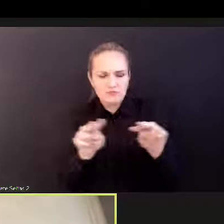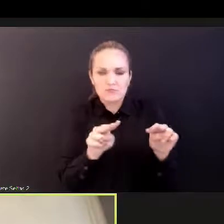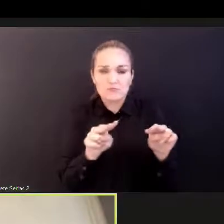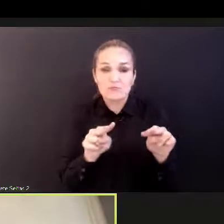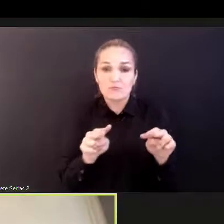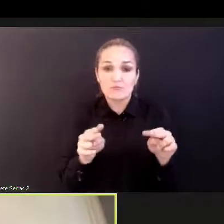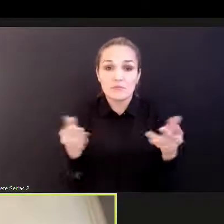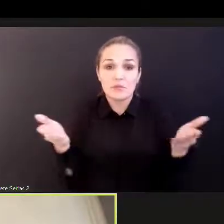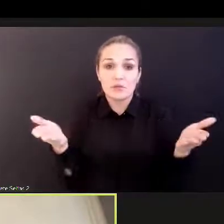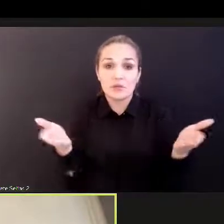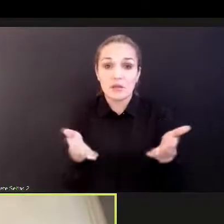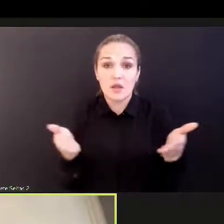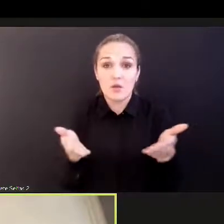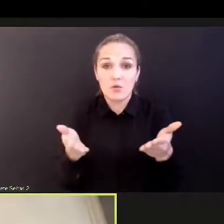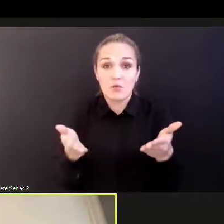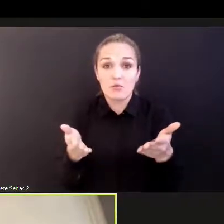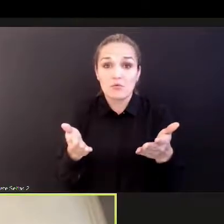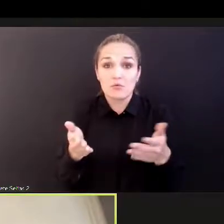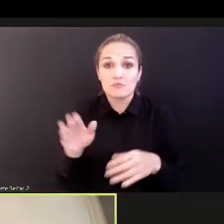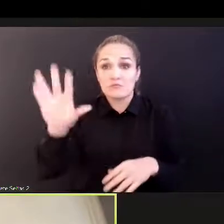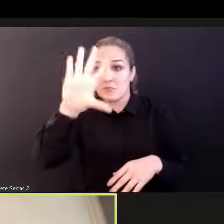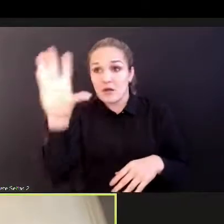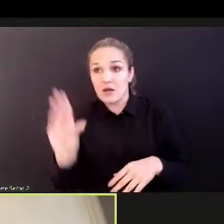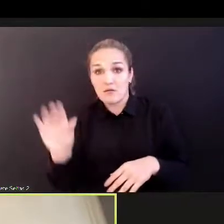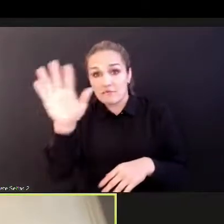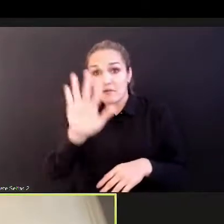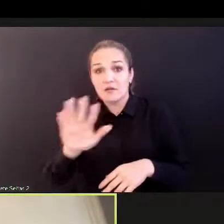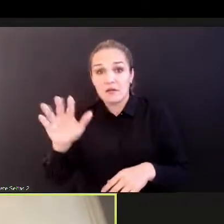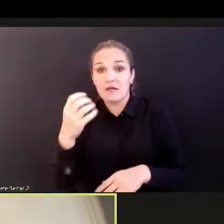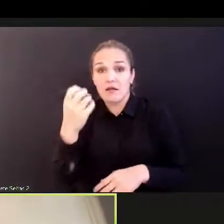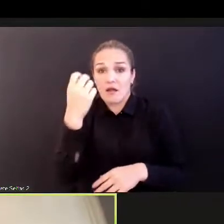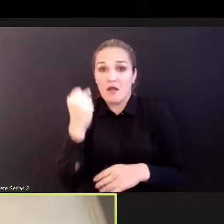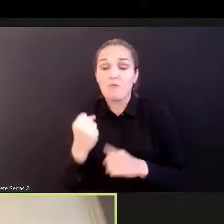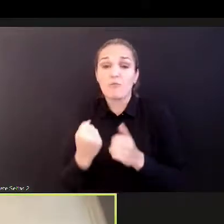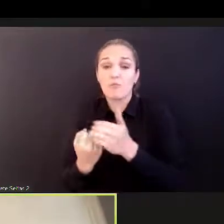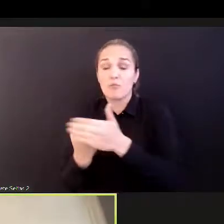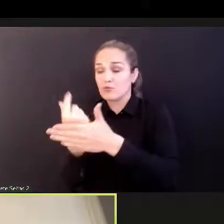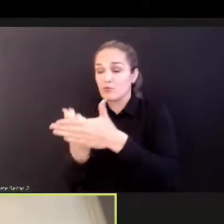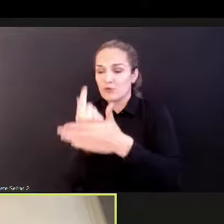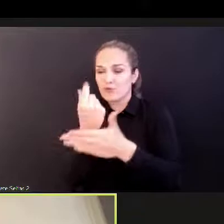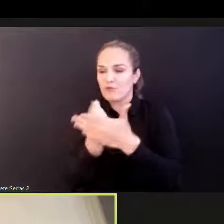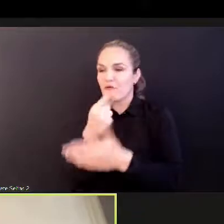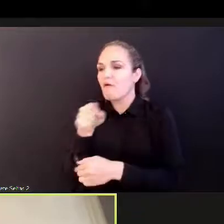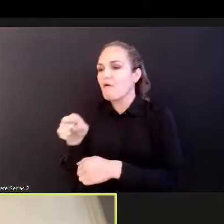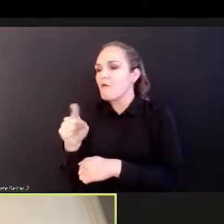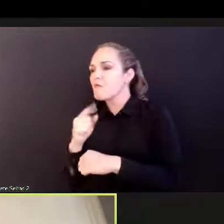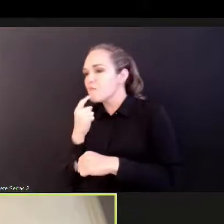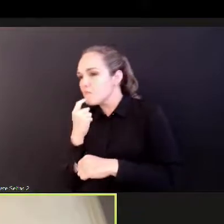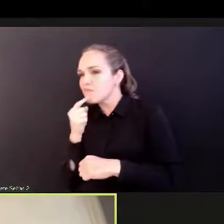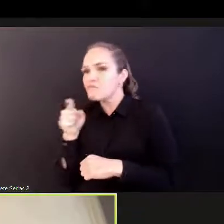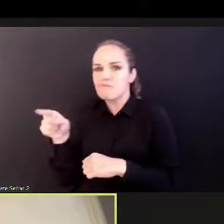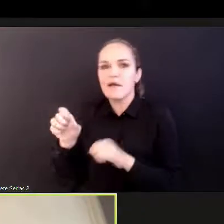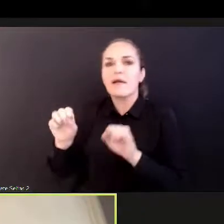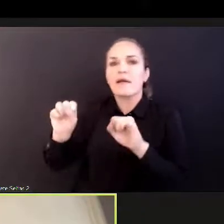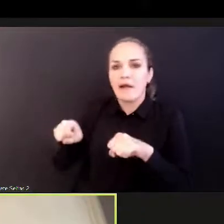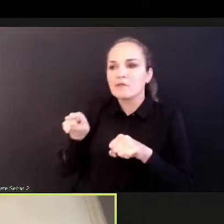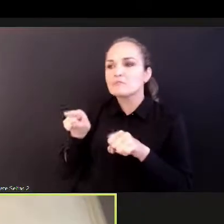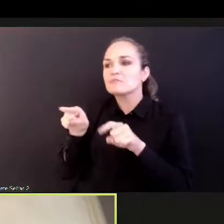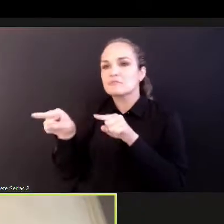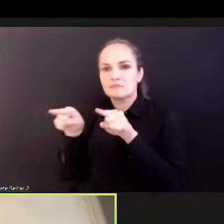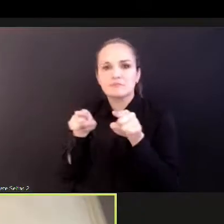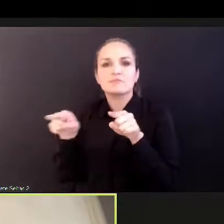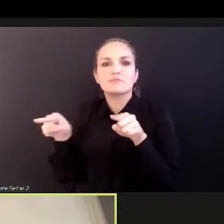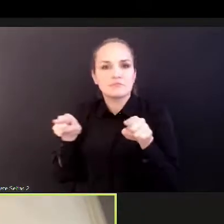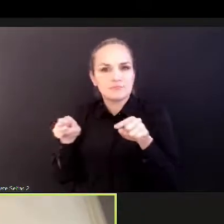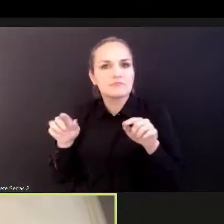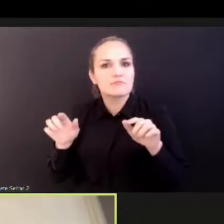services agreement was concluded. There have been several rounds of negotiations that are underway. There are 5 priority sectors, out of which 3 are linked directly